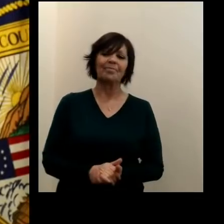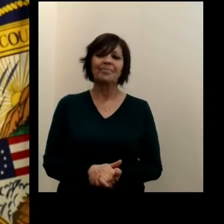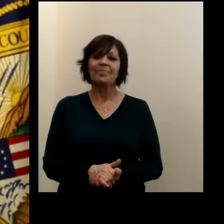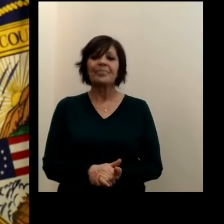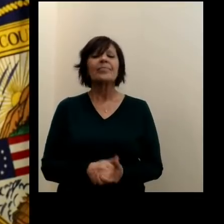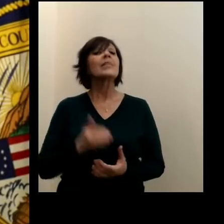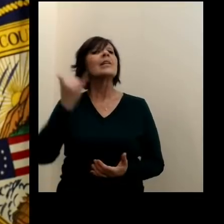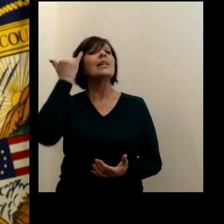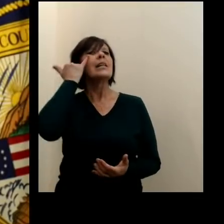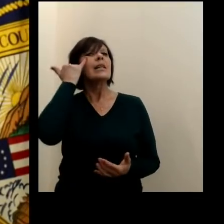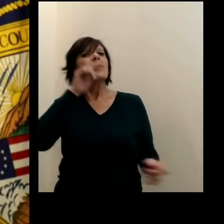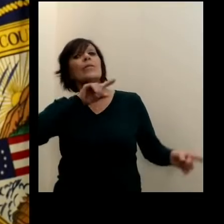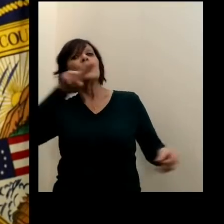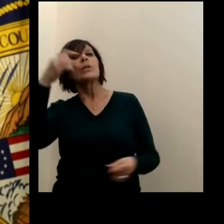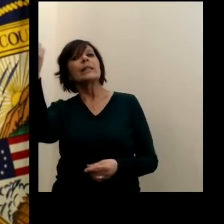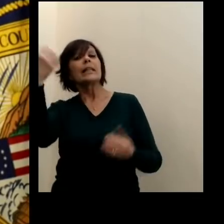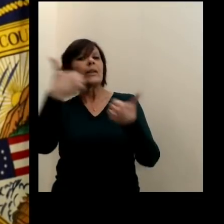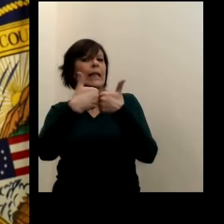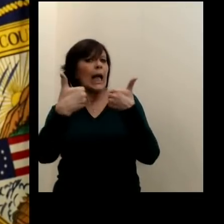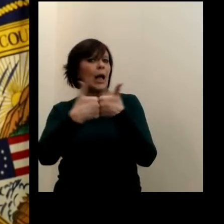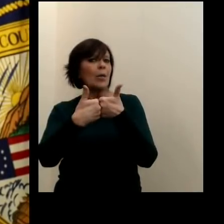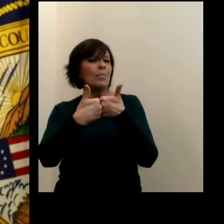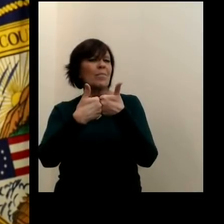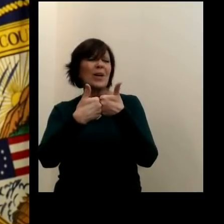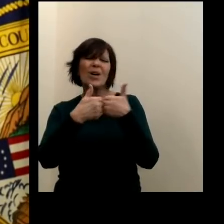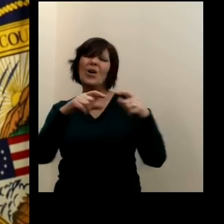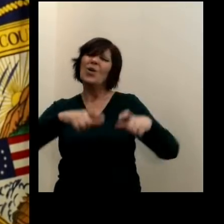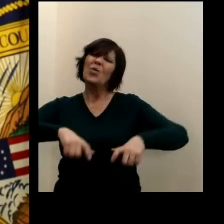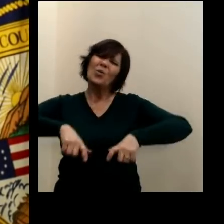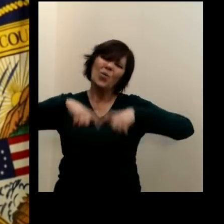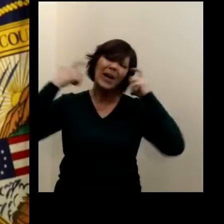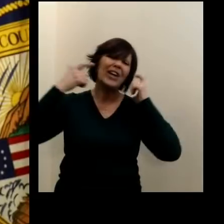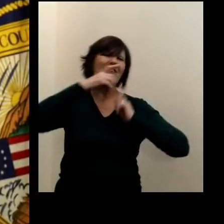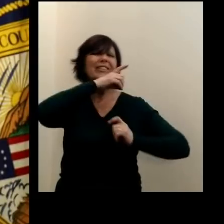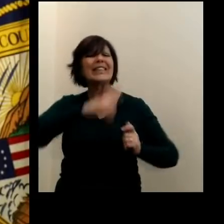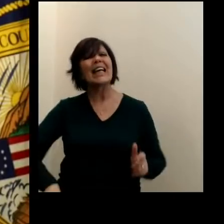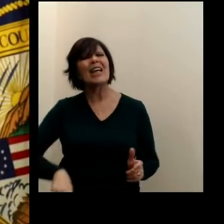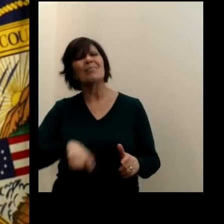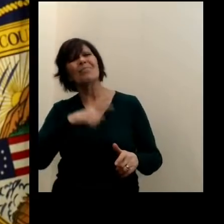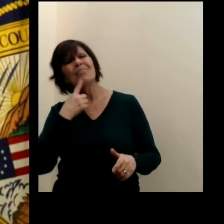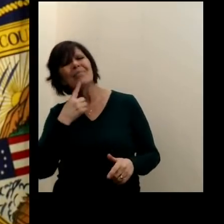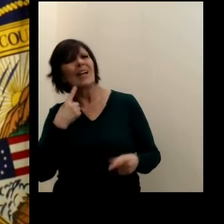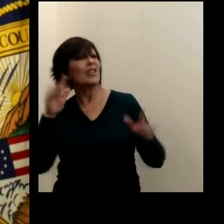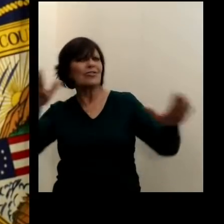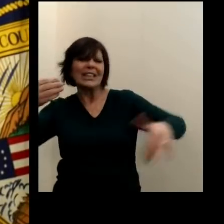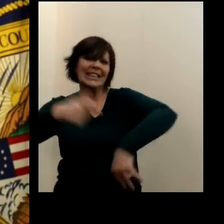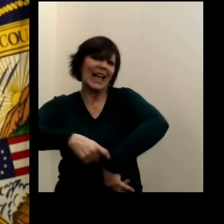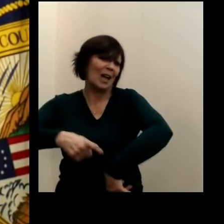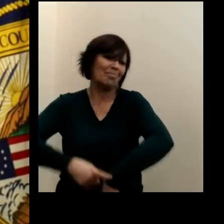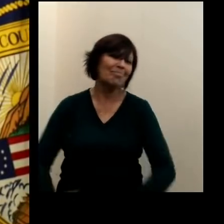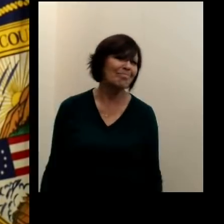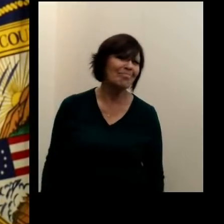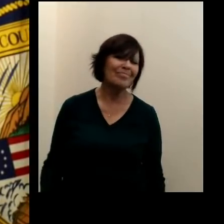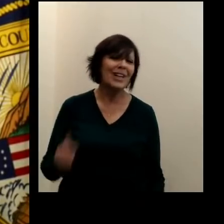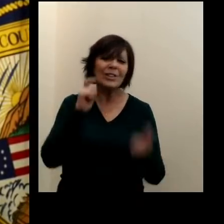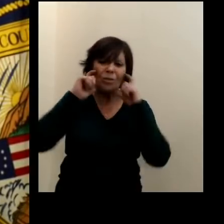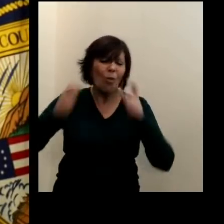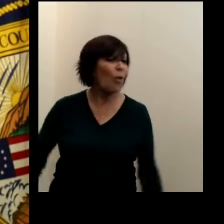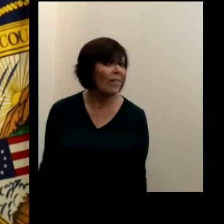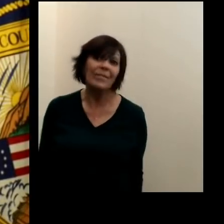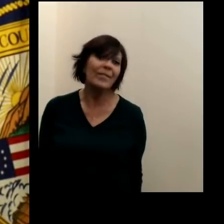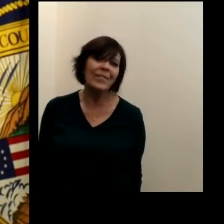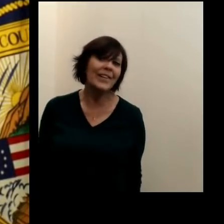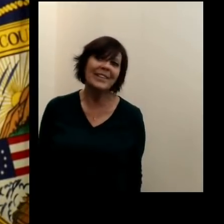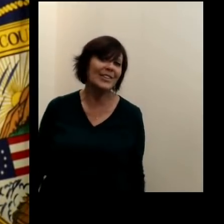if you're going to Saturday's game, wear your damn mask for the whole time and you'll be having a great time. Don't take your mask off and